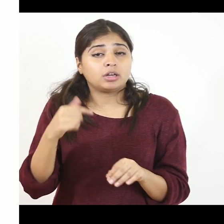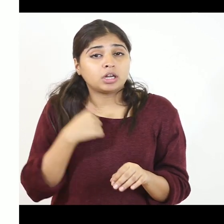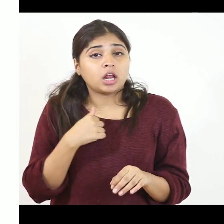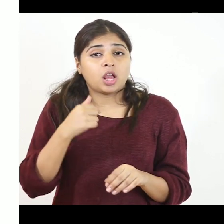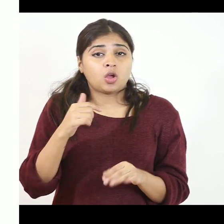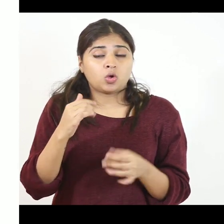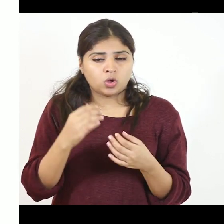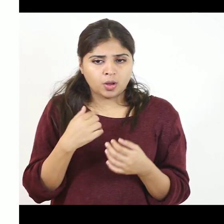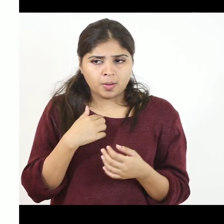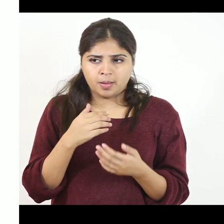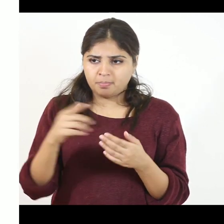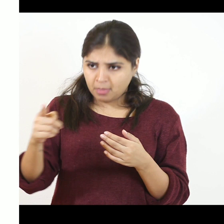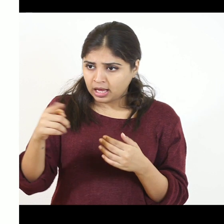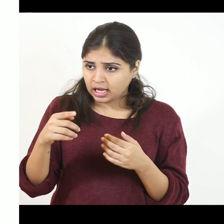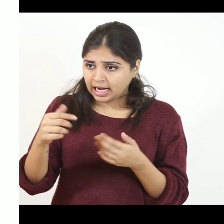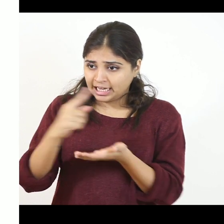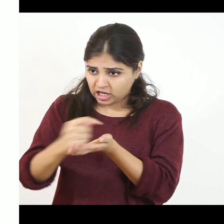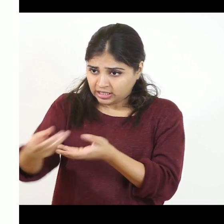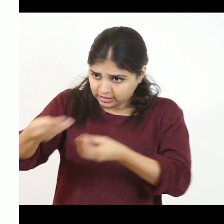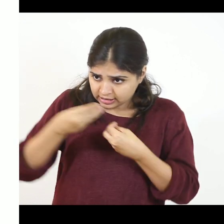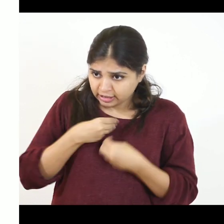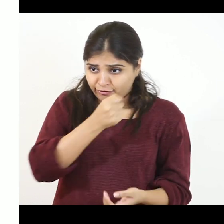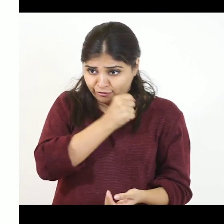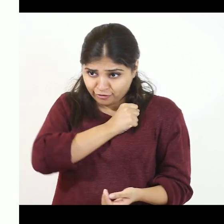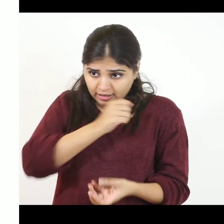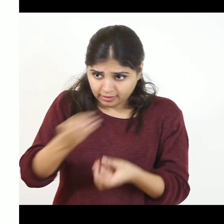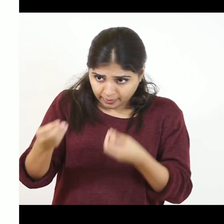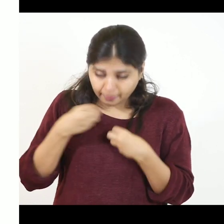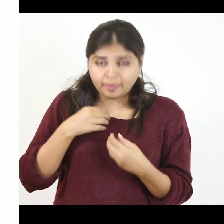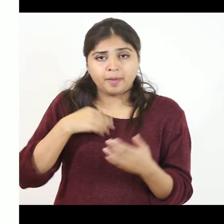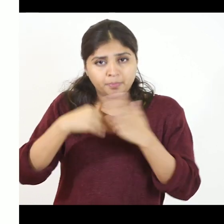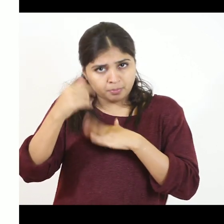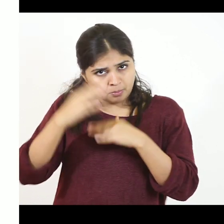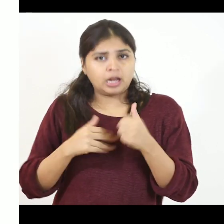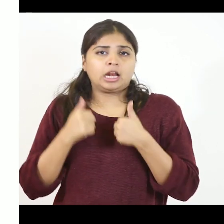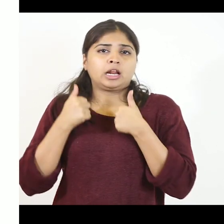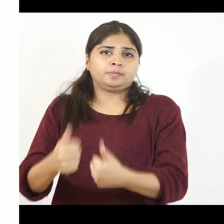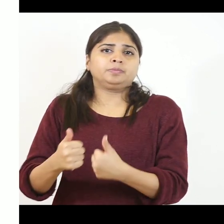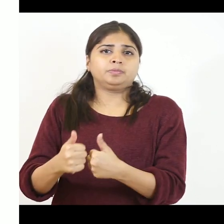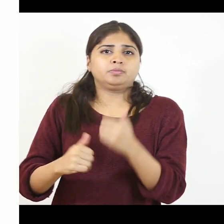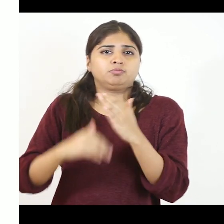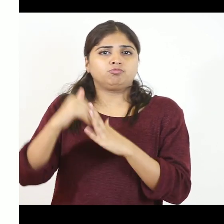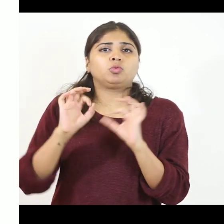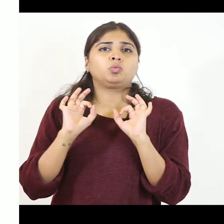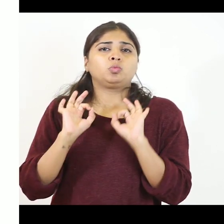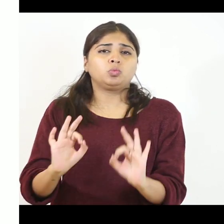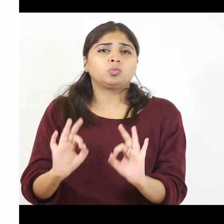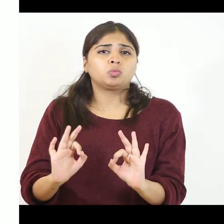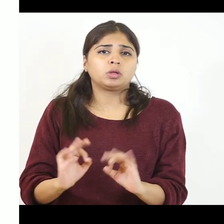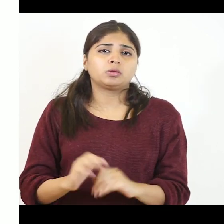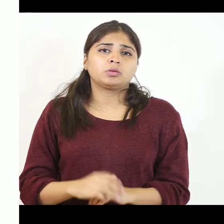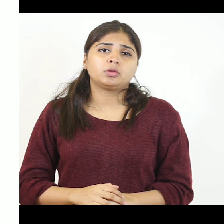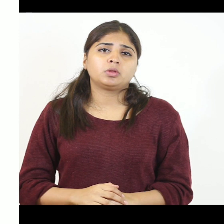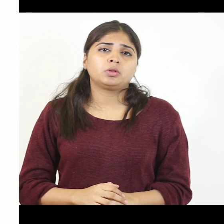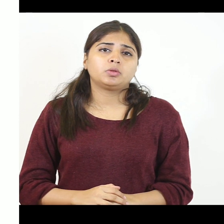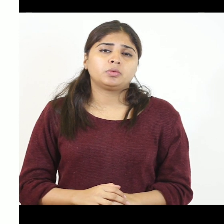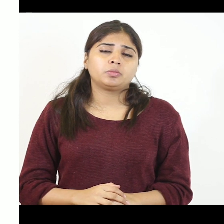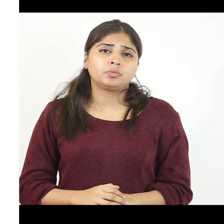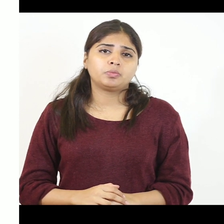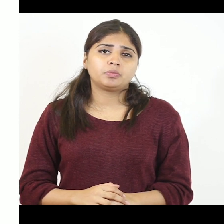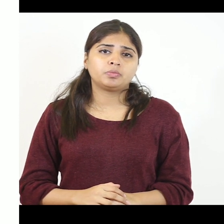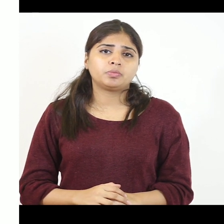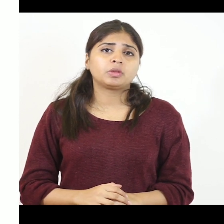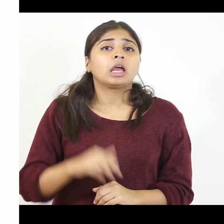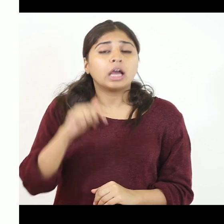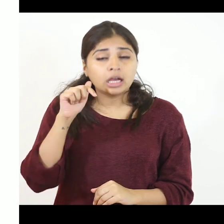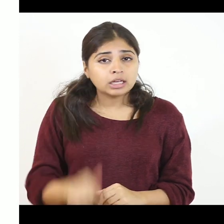and faith by maintaining the confidentiality of the client's information. It's a criminal offense to share